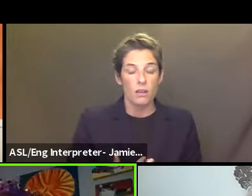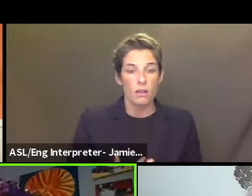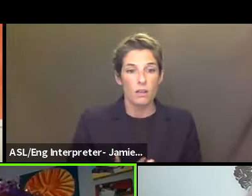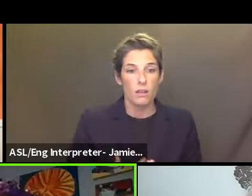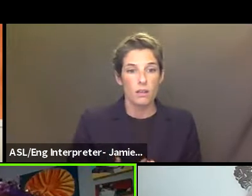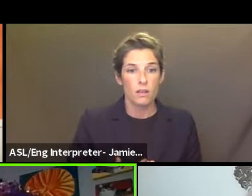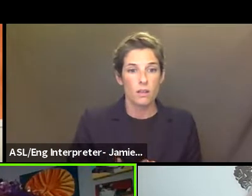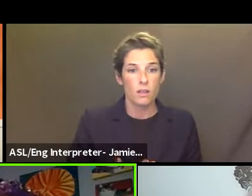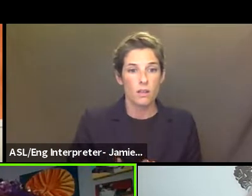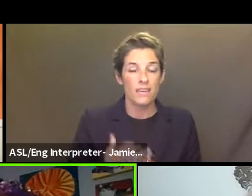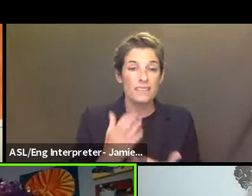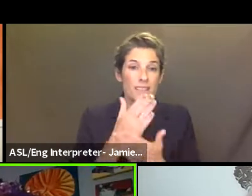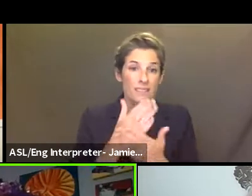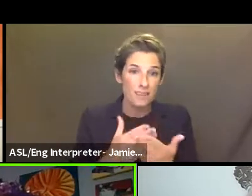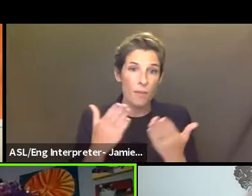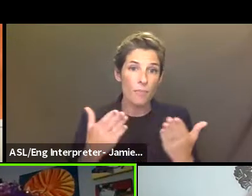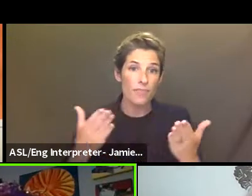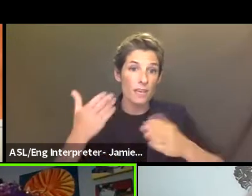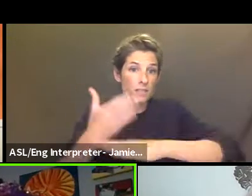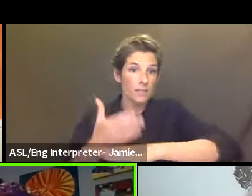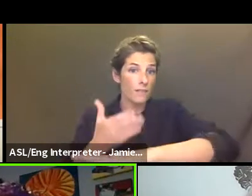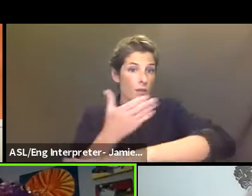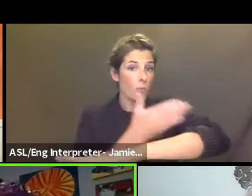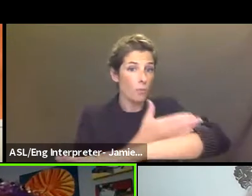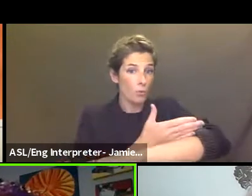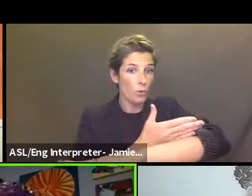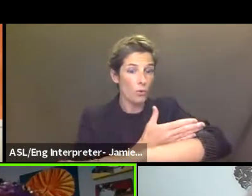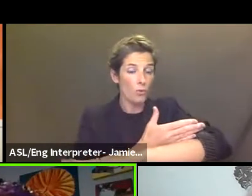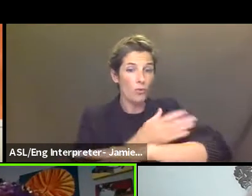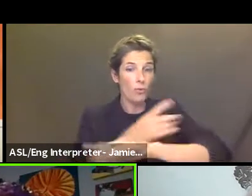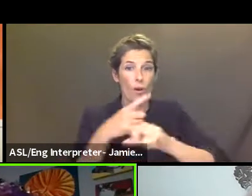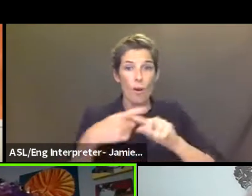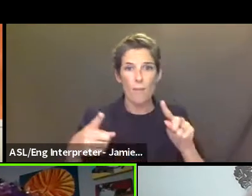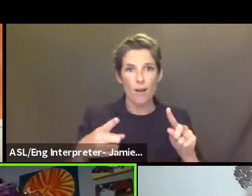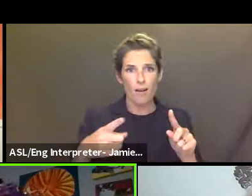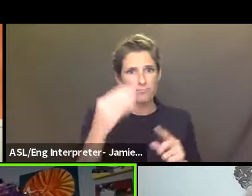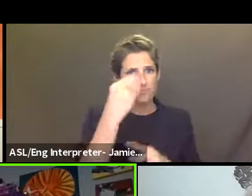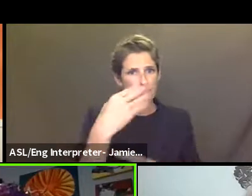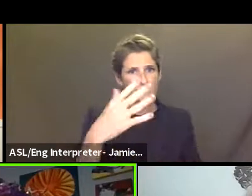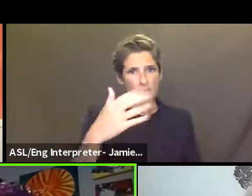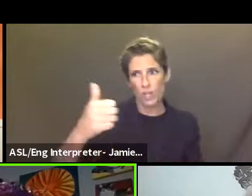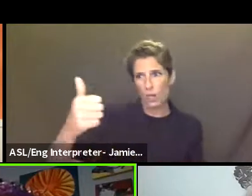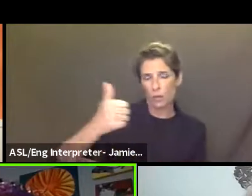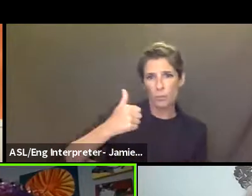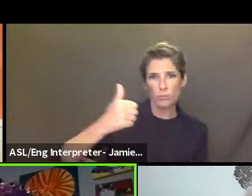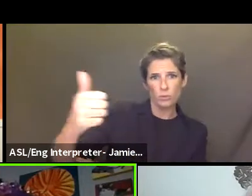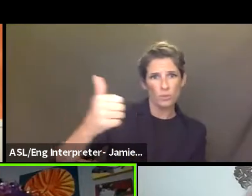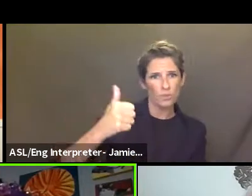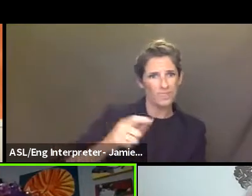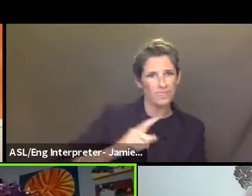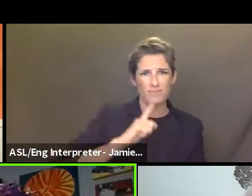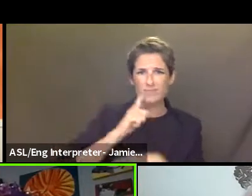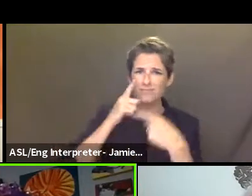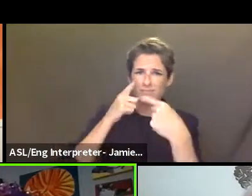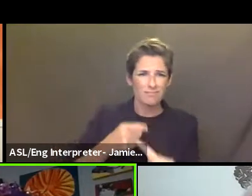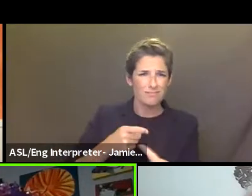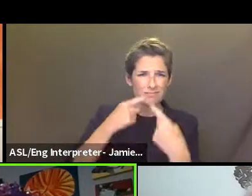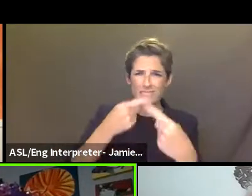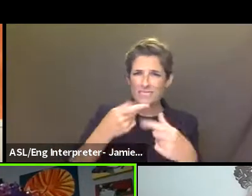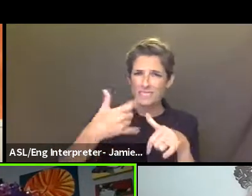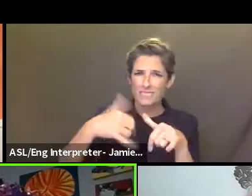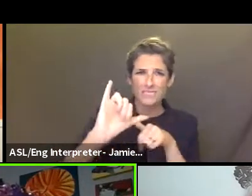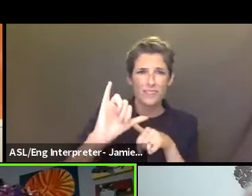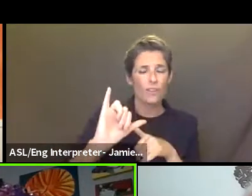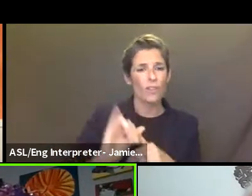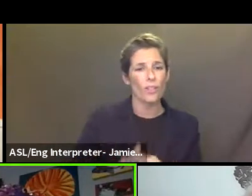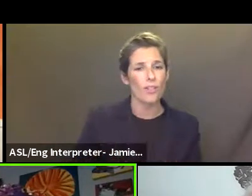good, but I've also just feeling like traveling has gotten even harder and it's so rushed and